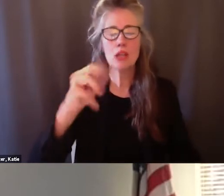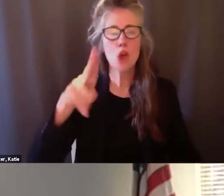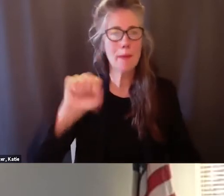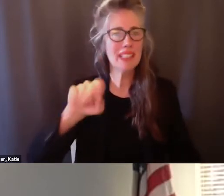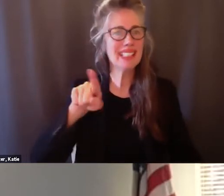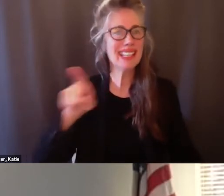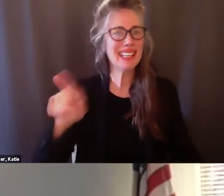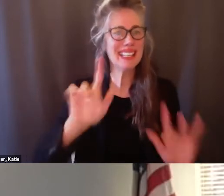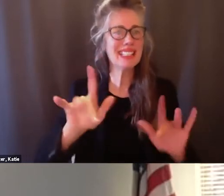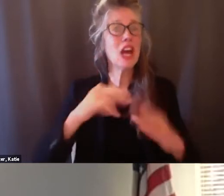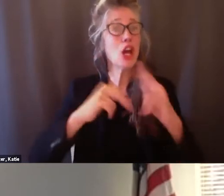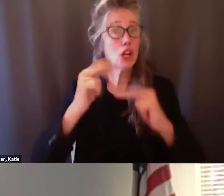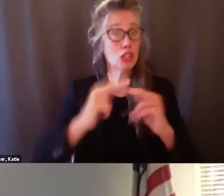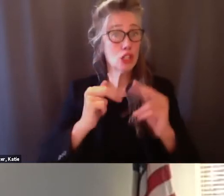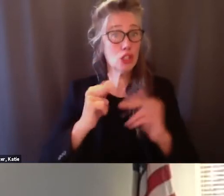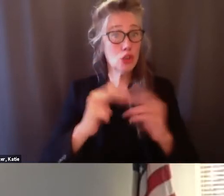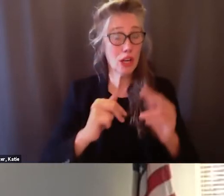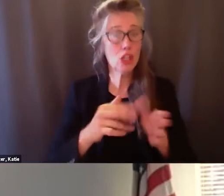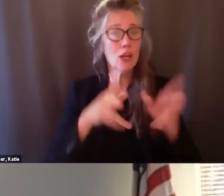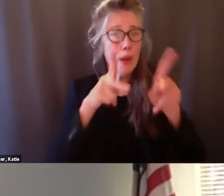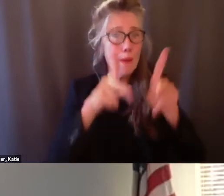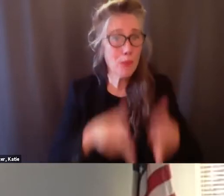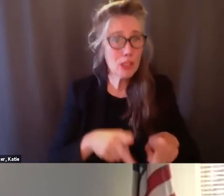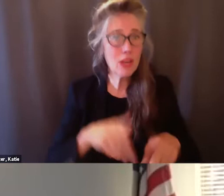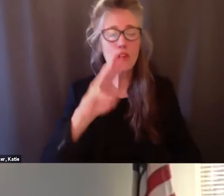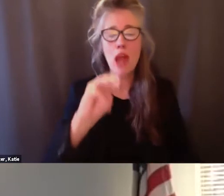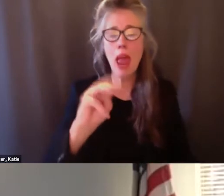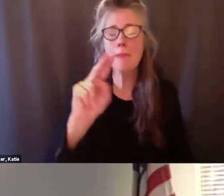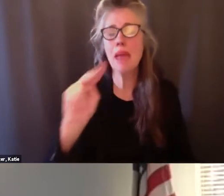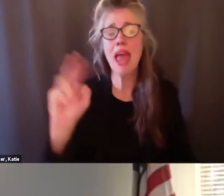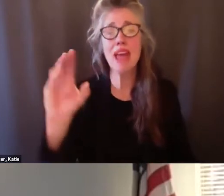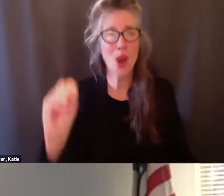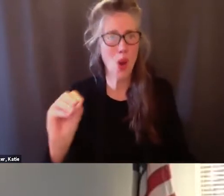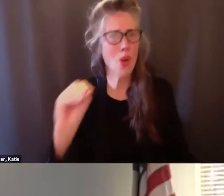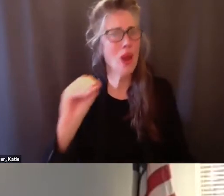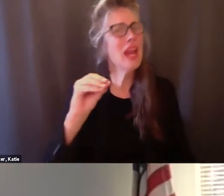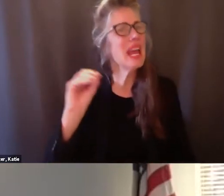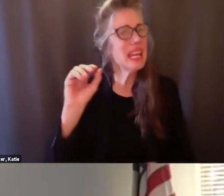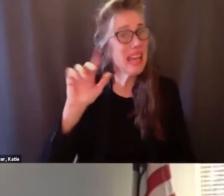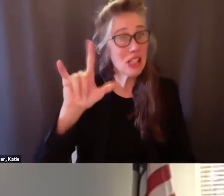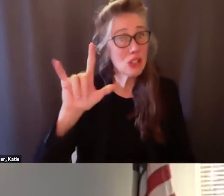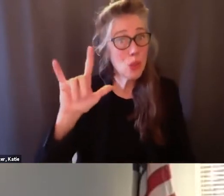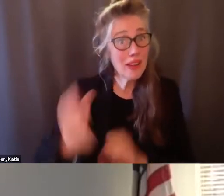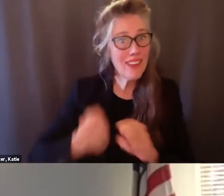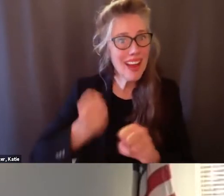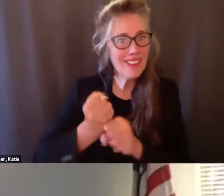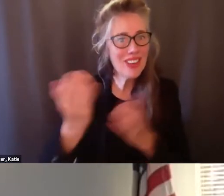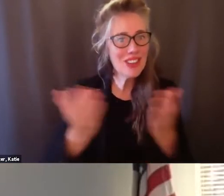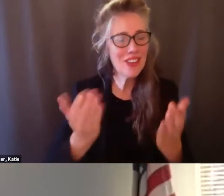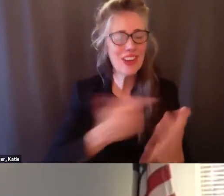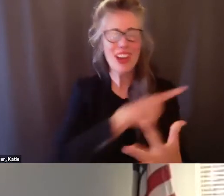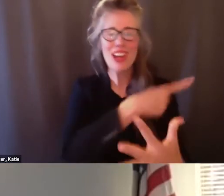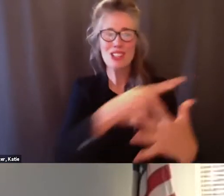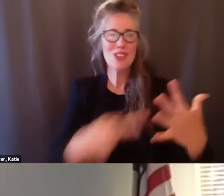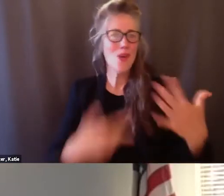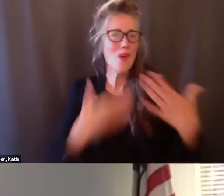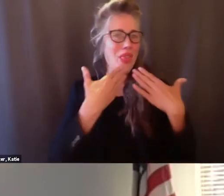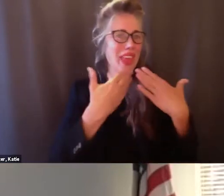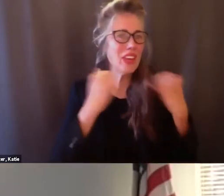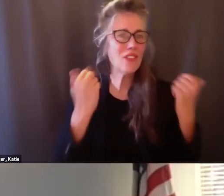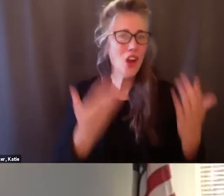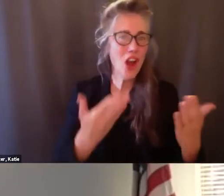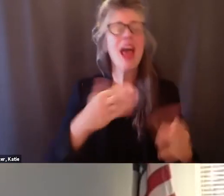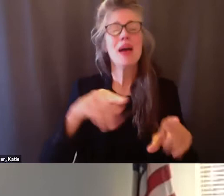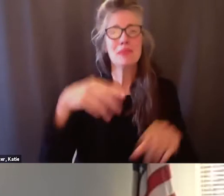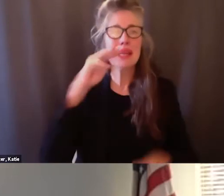M&O with 29 plus years of service. So I want to say thank you to all of you and Ms. Jete again for your service,